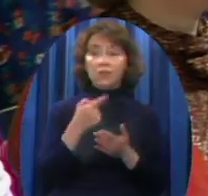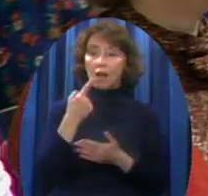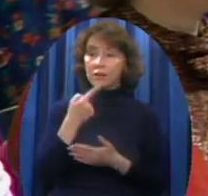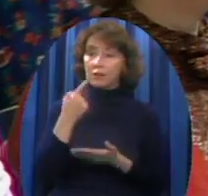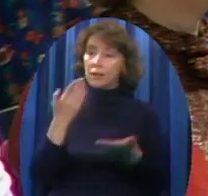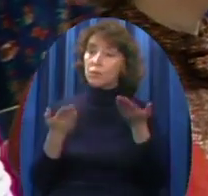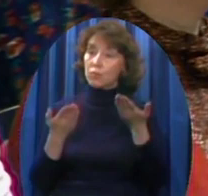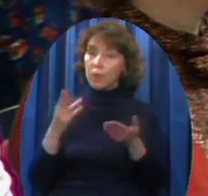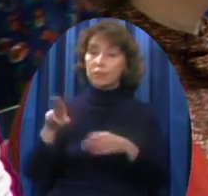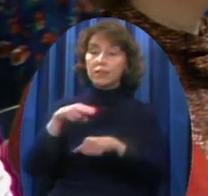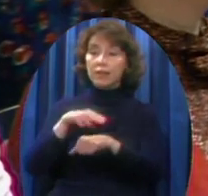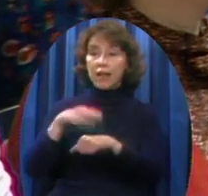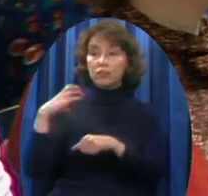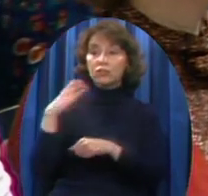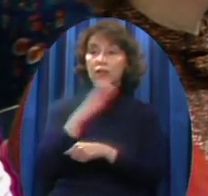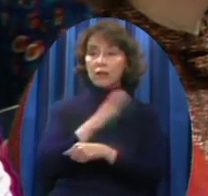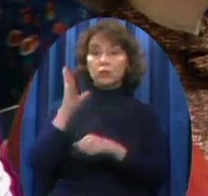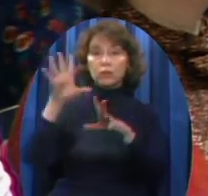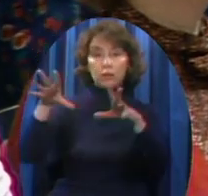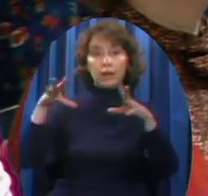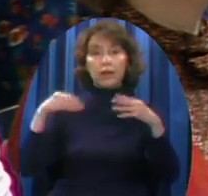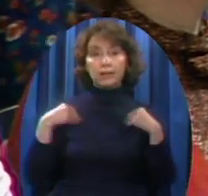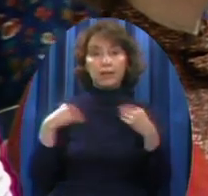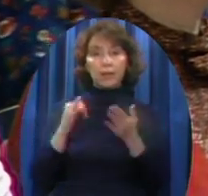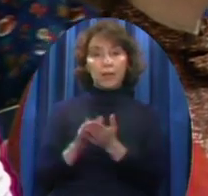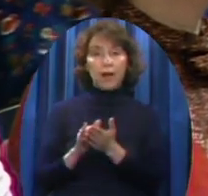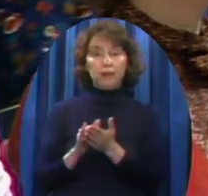I don't know why they wouldn't. They've accepted everything else.